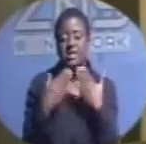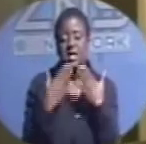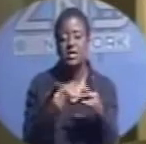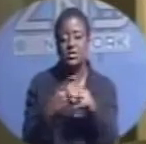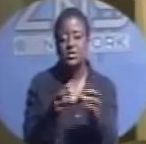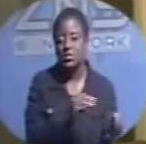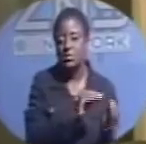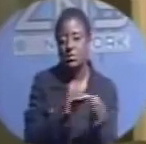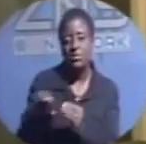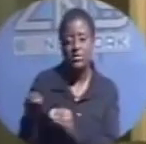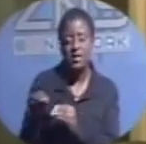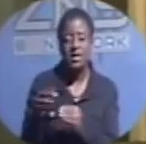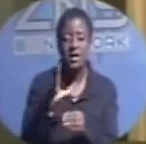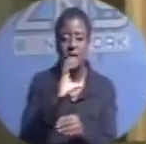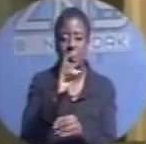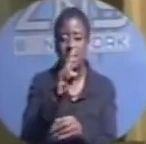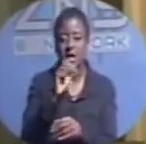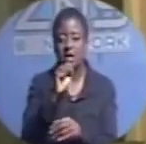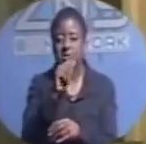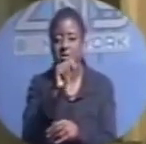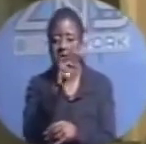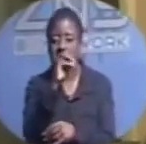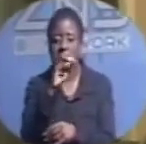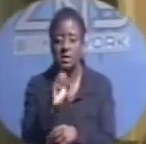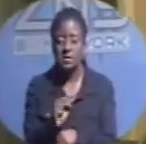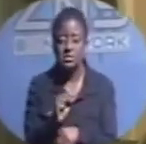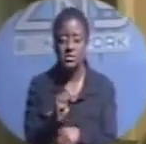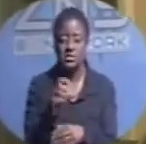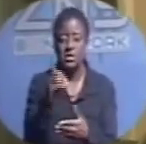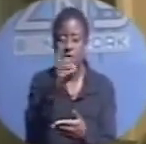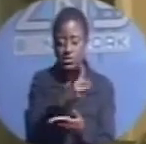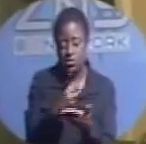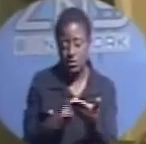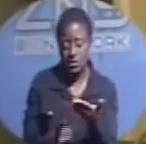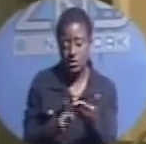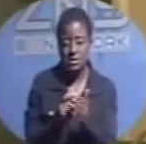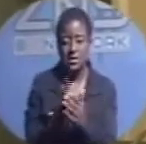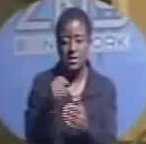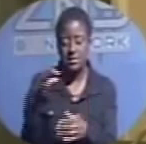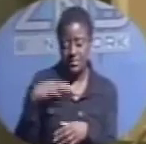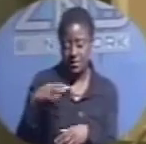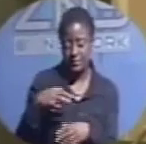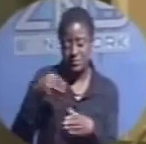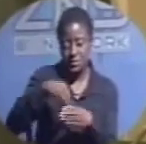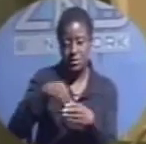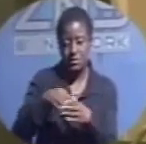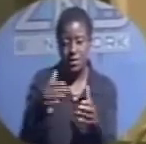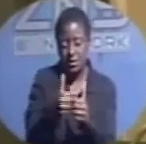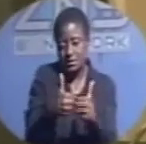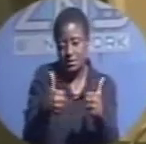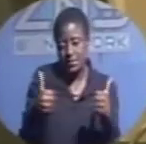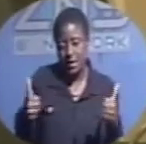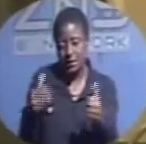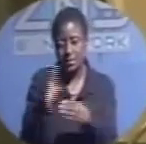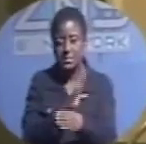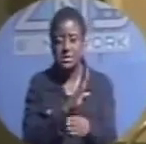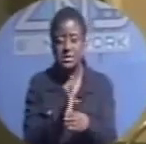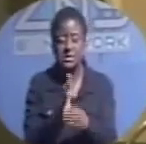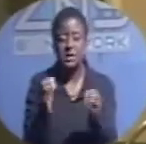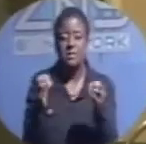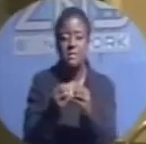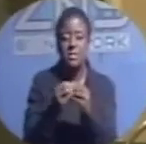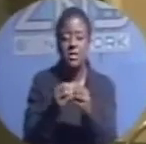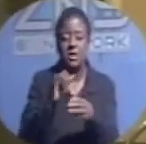duties. According to Minister of Financial Services, Mr. Ryan Pinder, the benefits will include expanded businesses and more